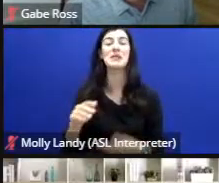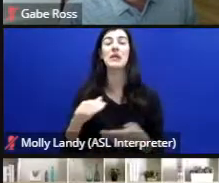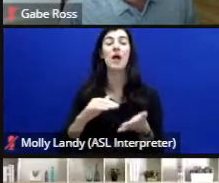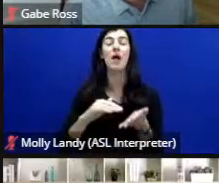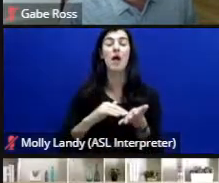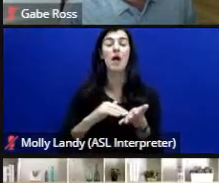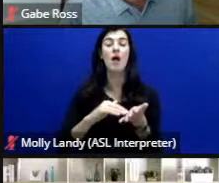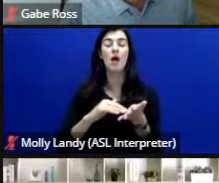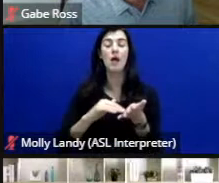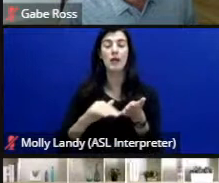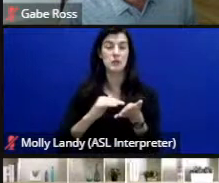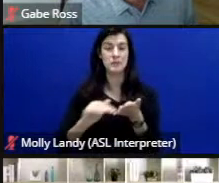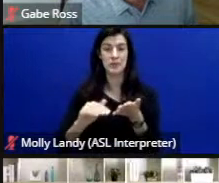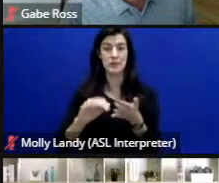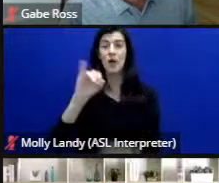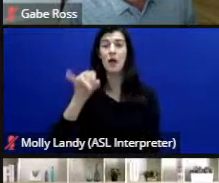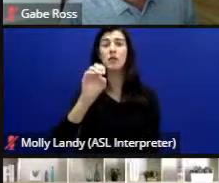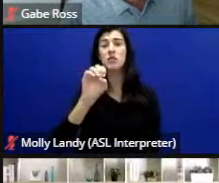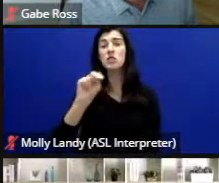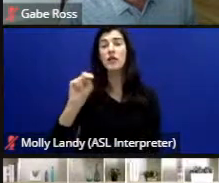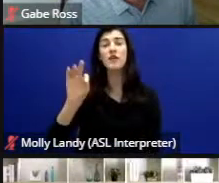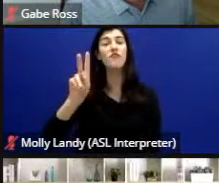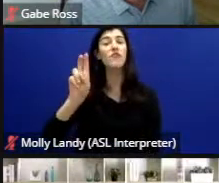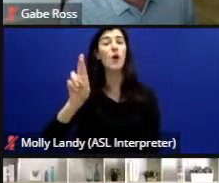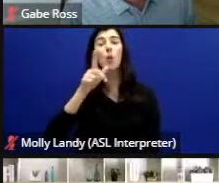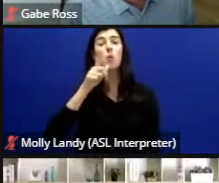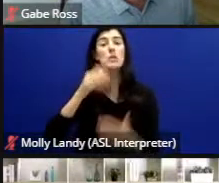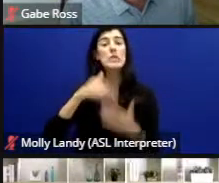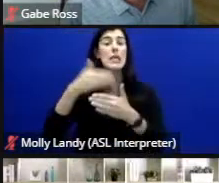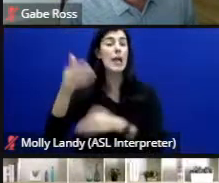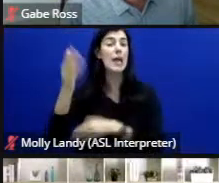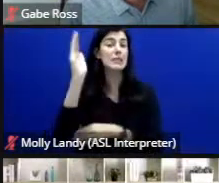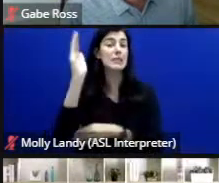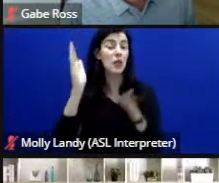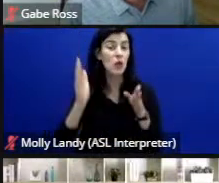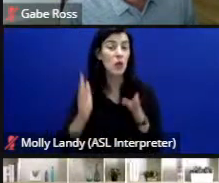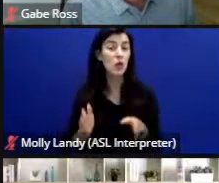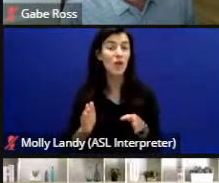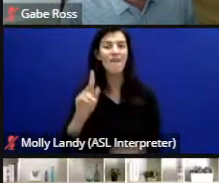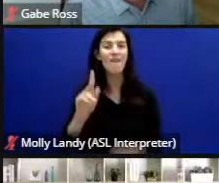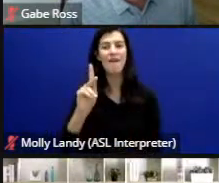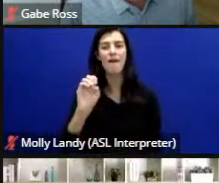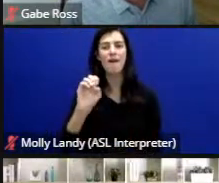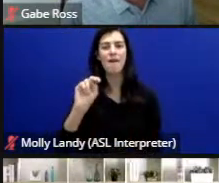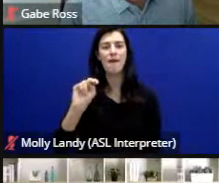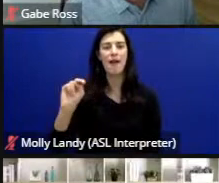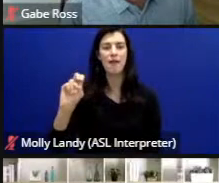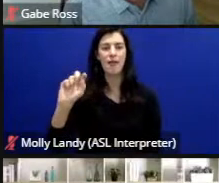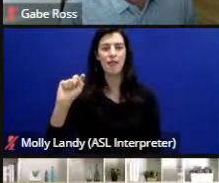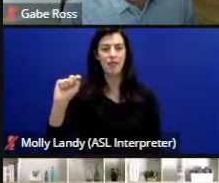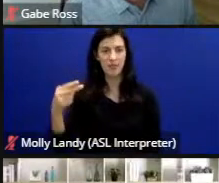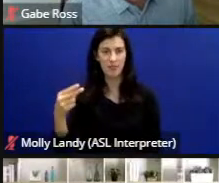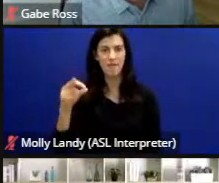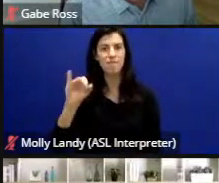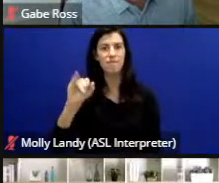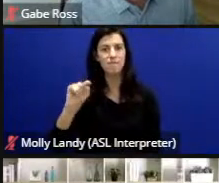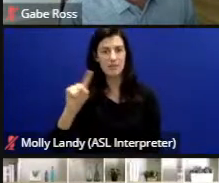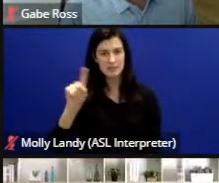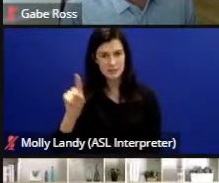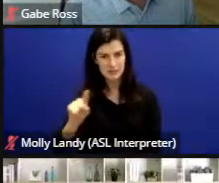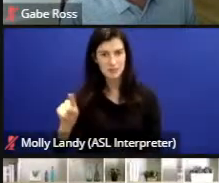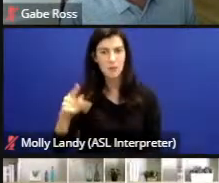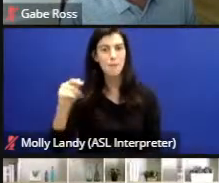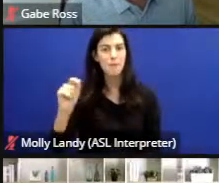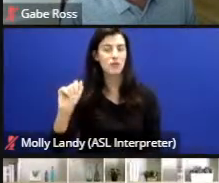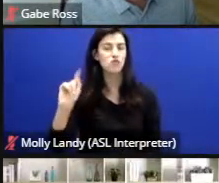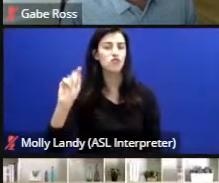excuse, Jennifer, who is our next speaker? Kenneth Fitzpatrick. Just I'm one sorry, moment.